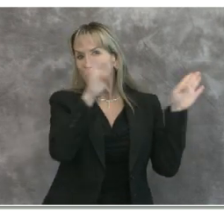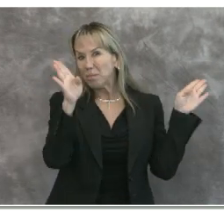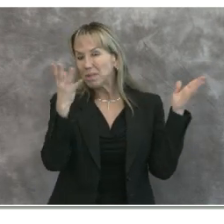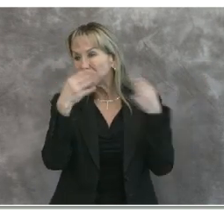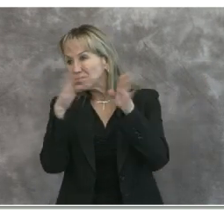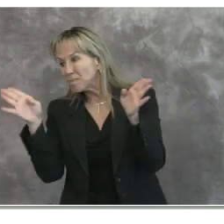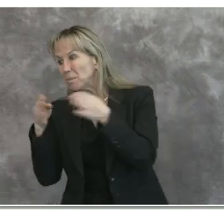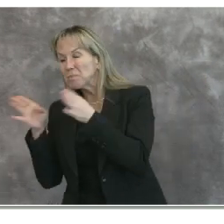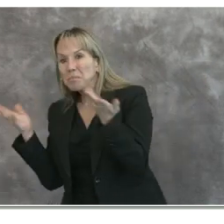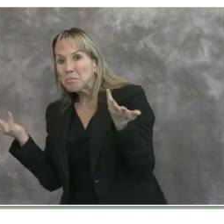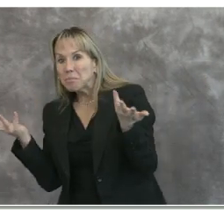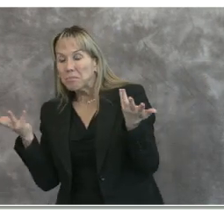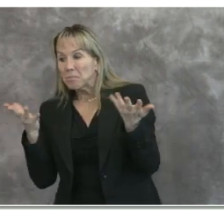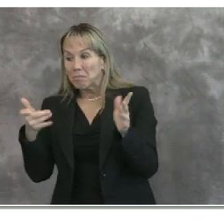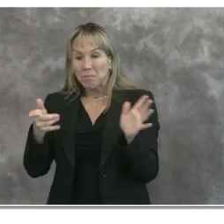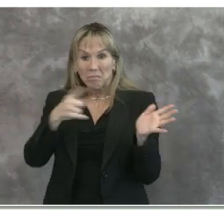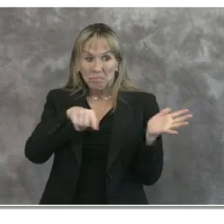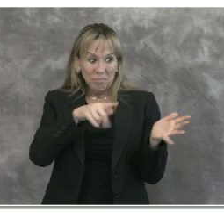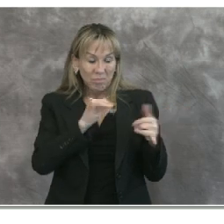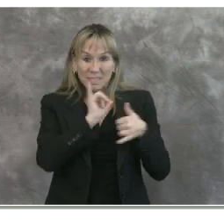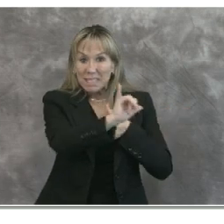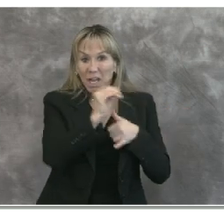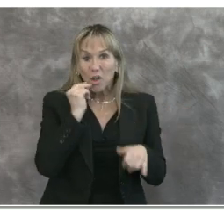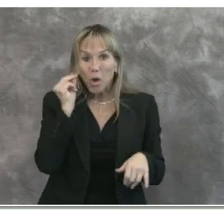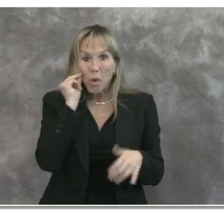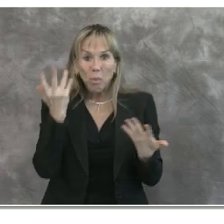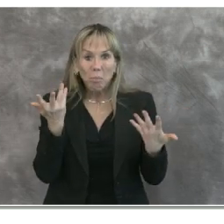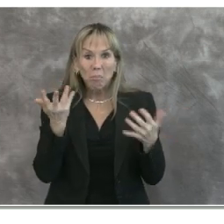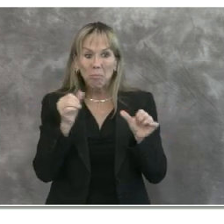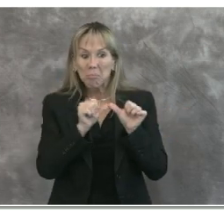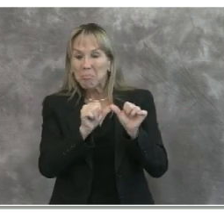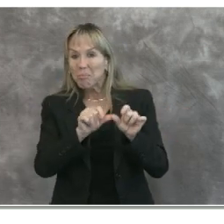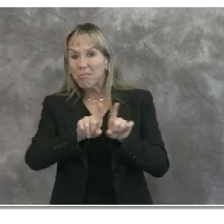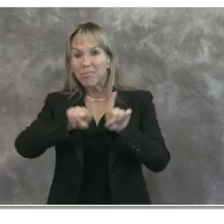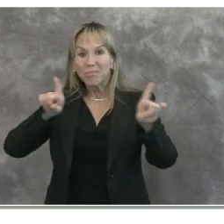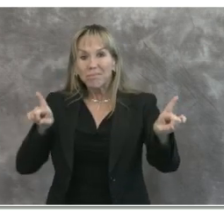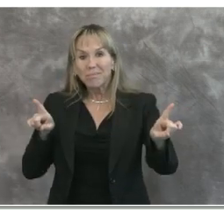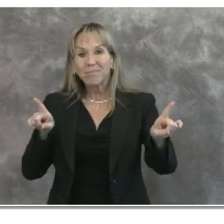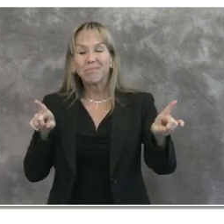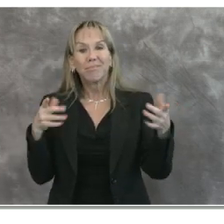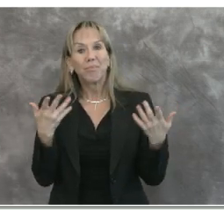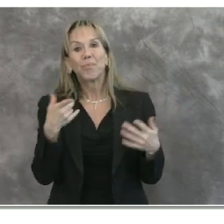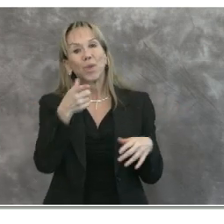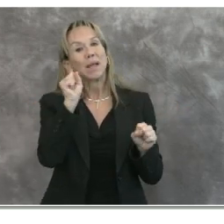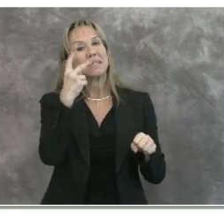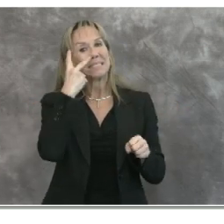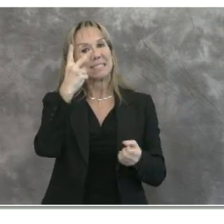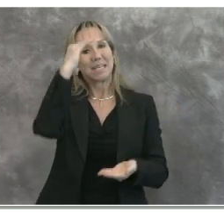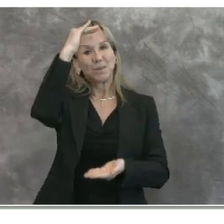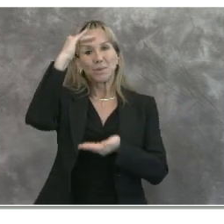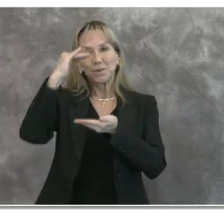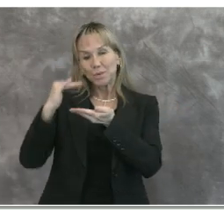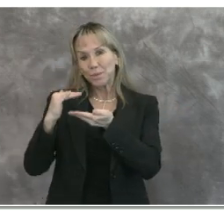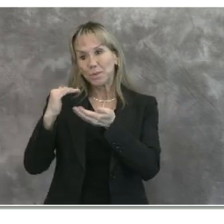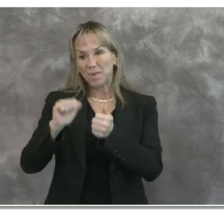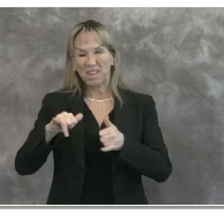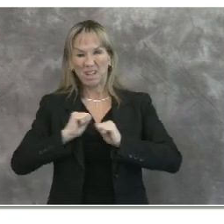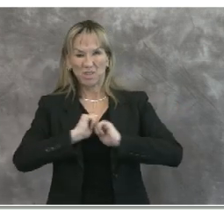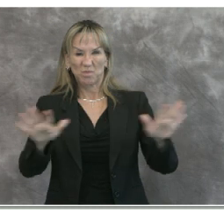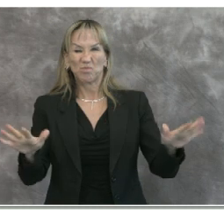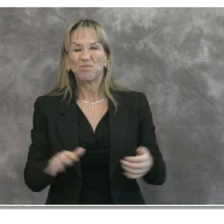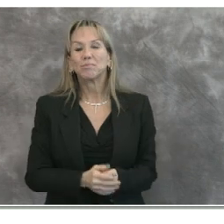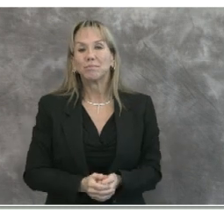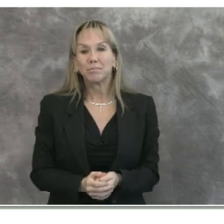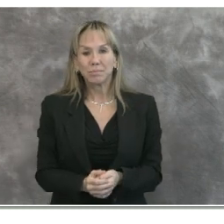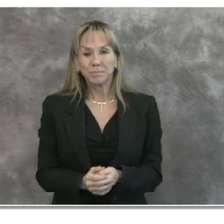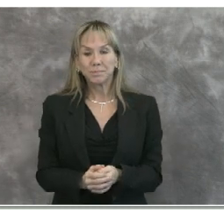at home, maintaining the physical distancing so that we can see a decline in the spread of this